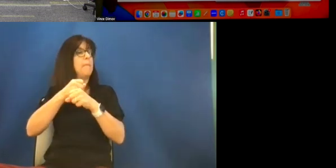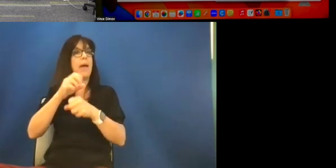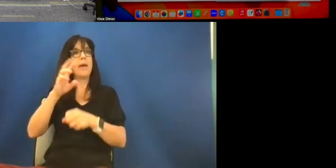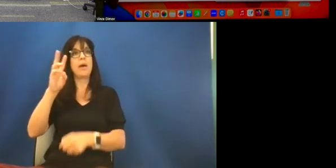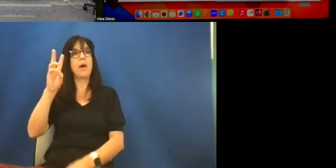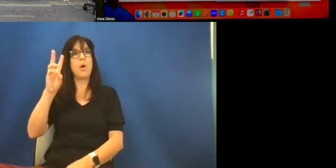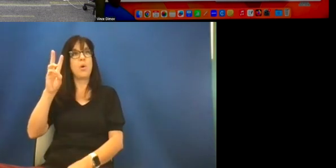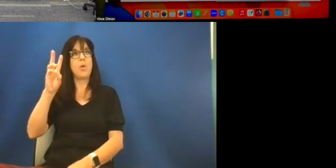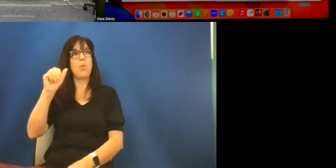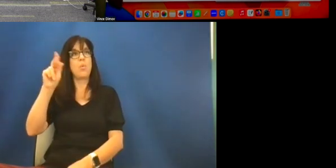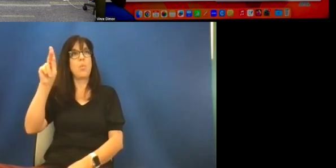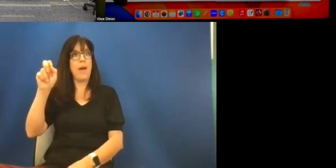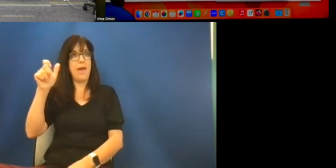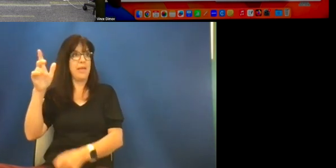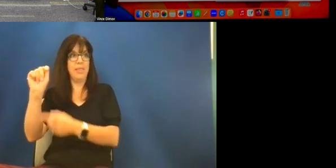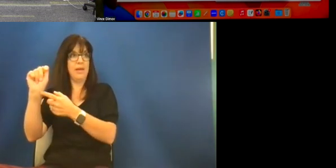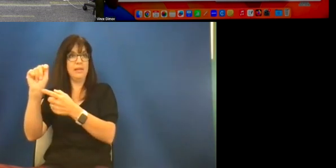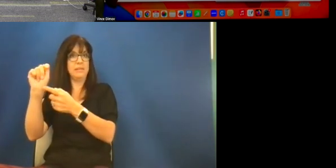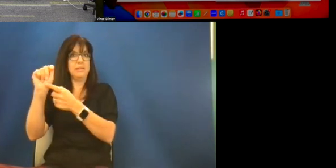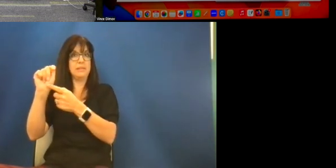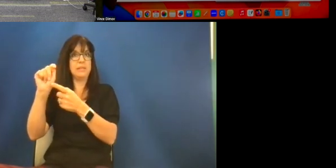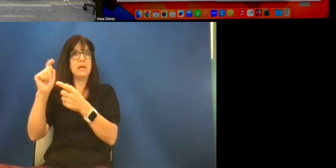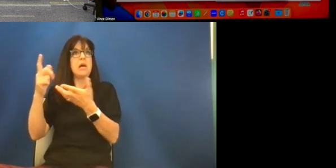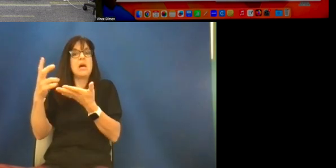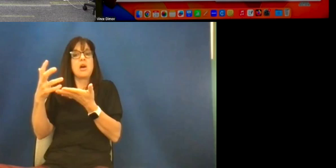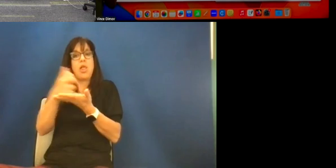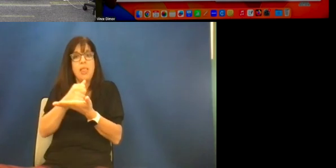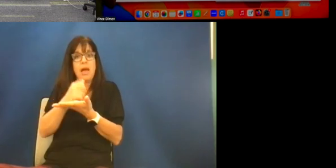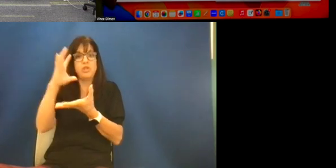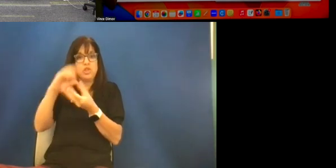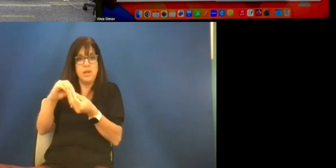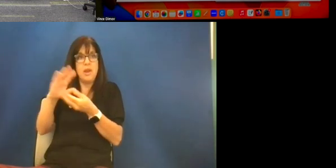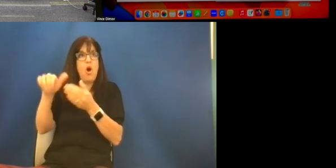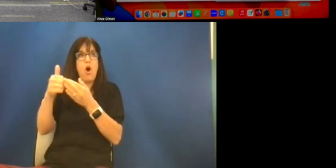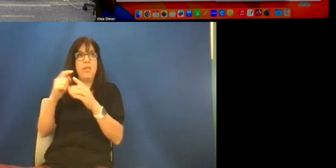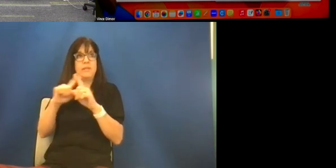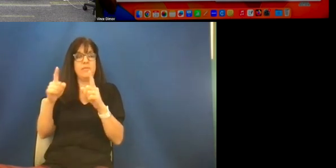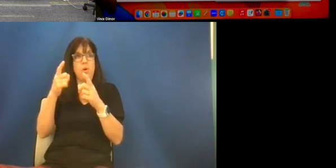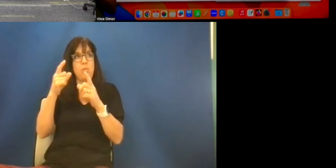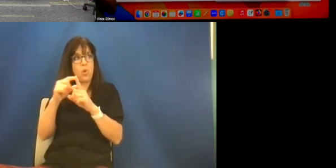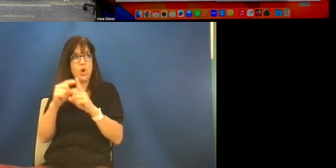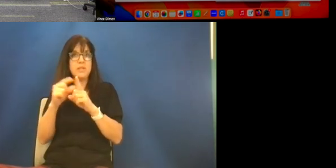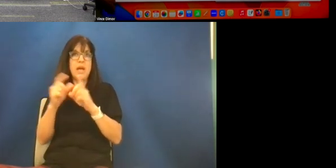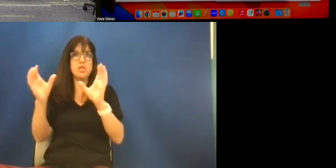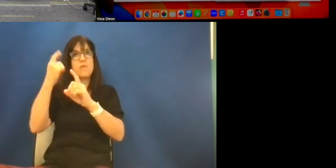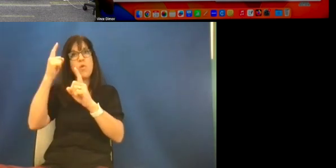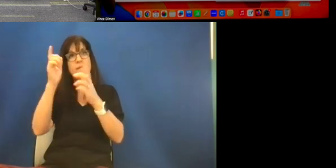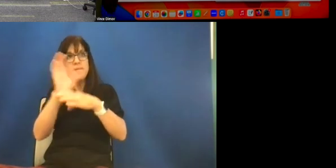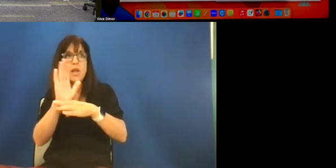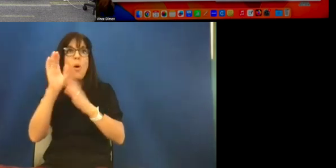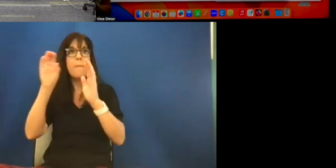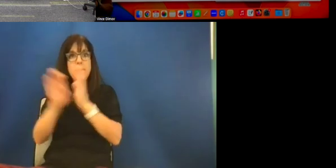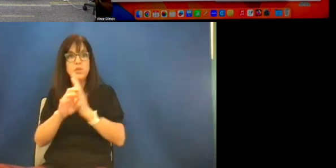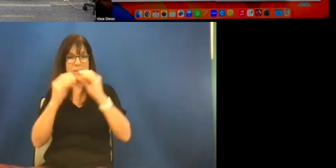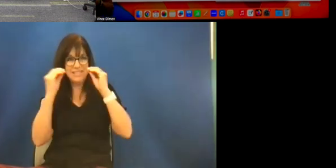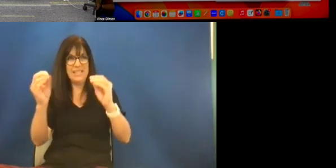Wakelet, or make whatever they call it, a Wakelet collection with all the different words she struggles with, and they go and search for a video or a picture that would teach